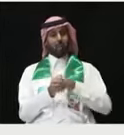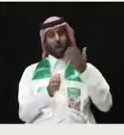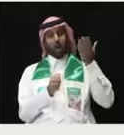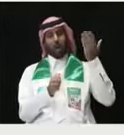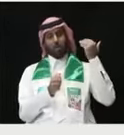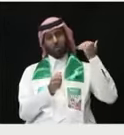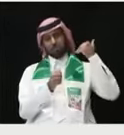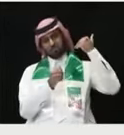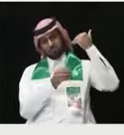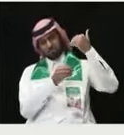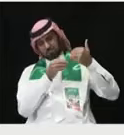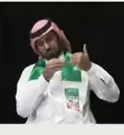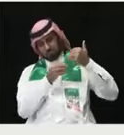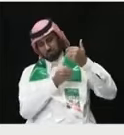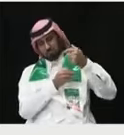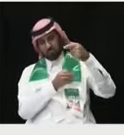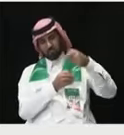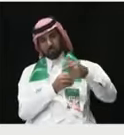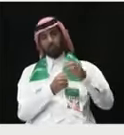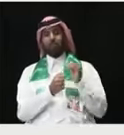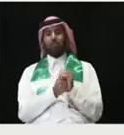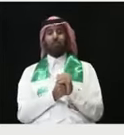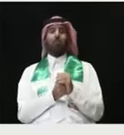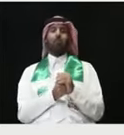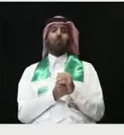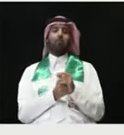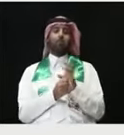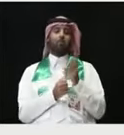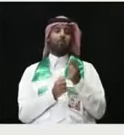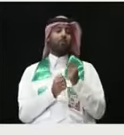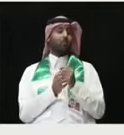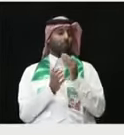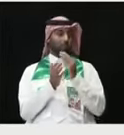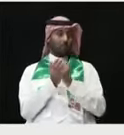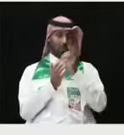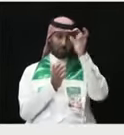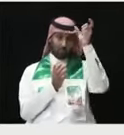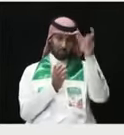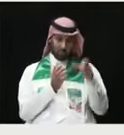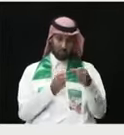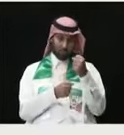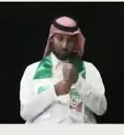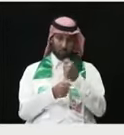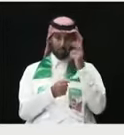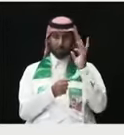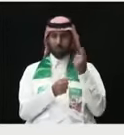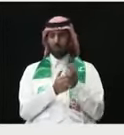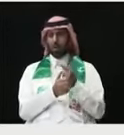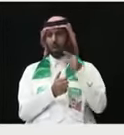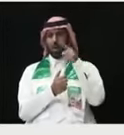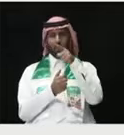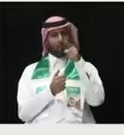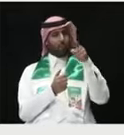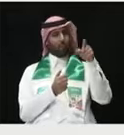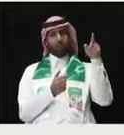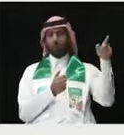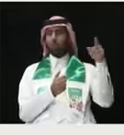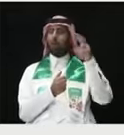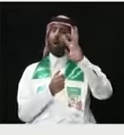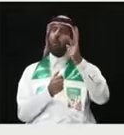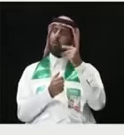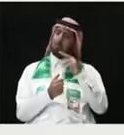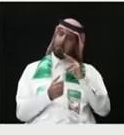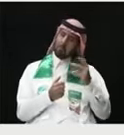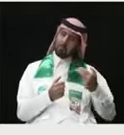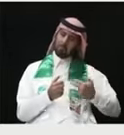For it, we will use the pronoun he, she, or it, they, you, we, and we have an I, followed by,